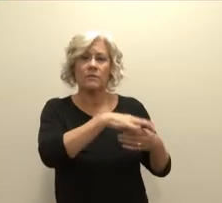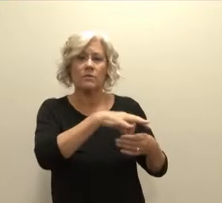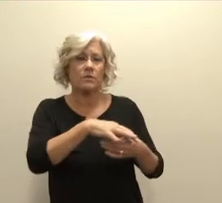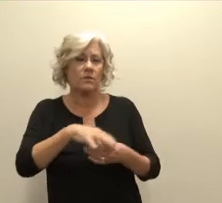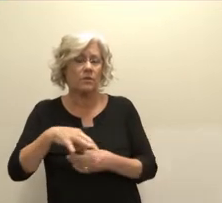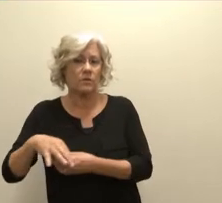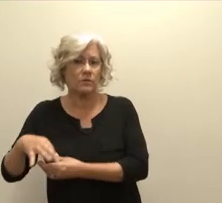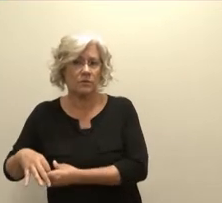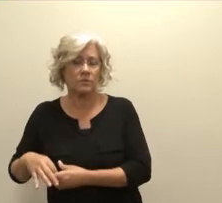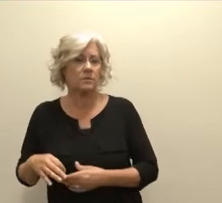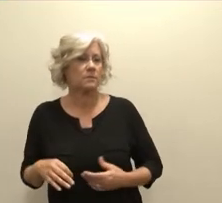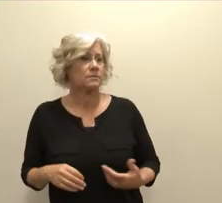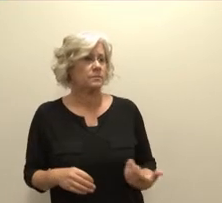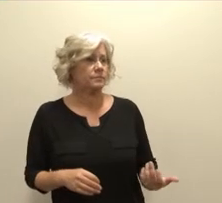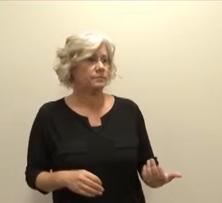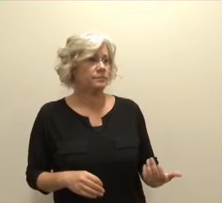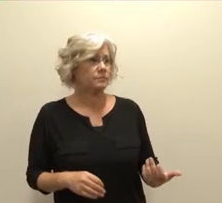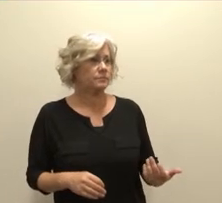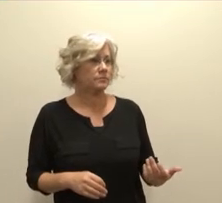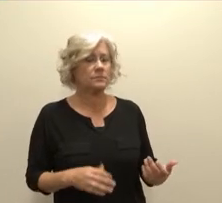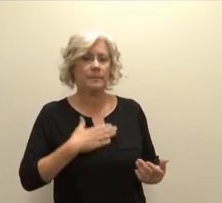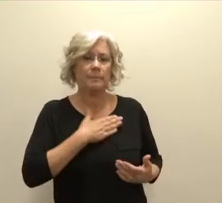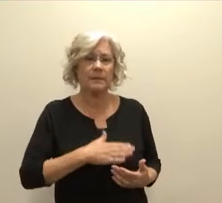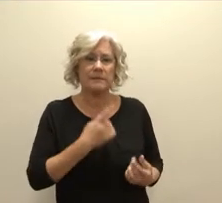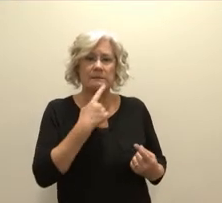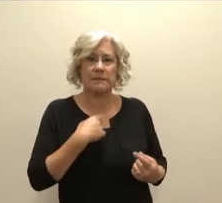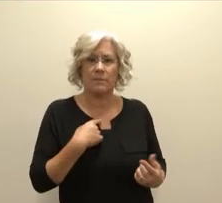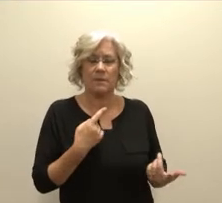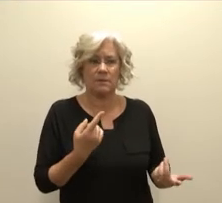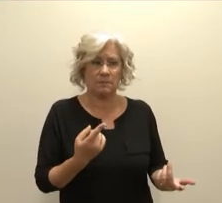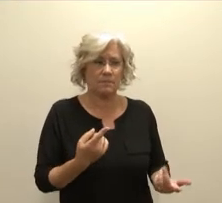let me know. I don't want to discourage anyone from speaking.